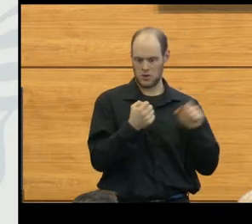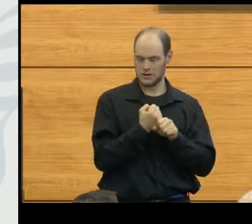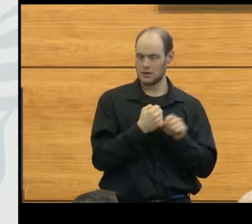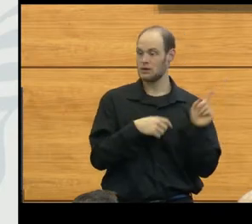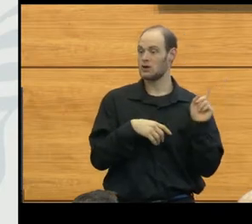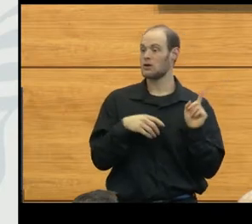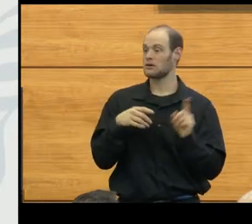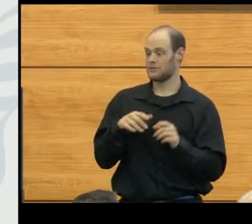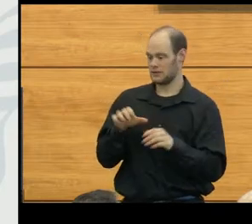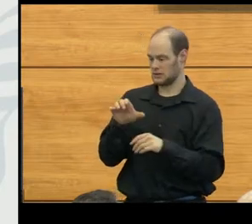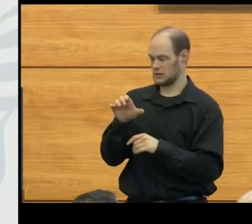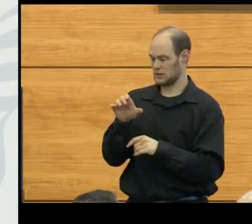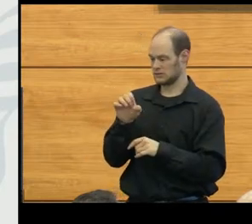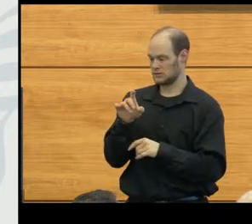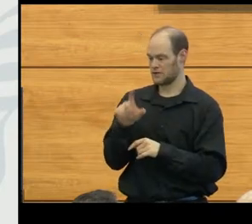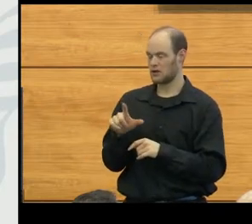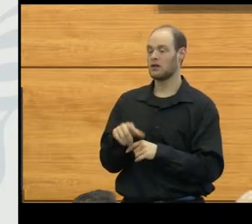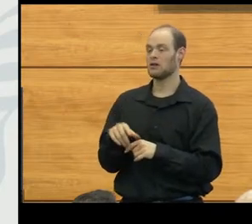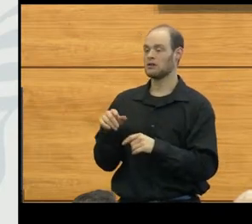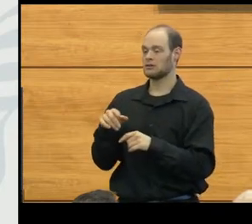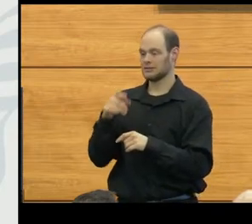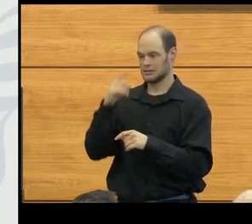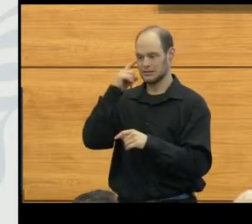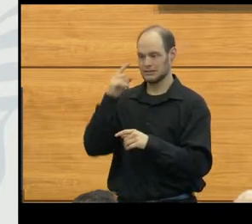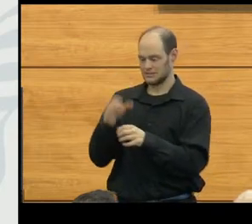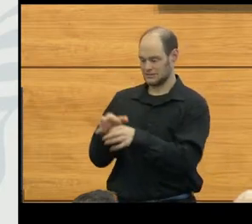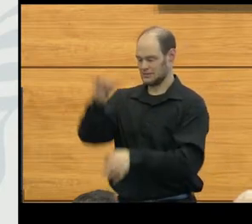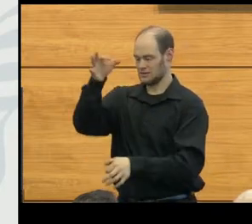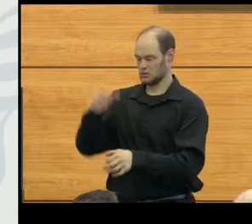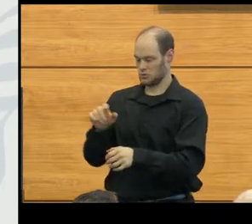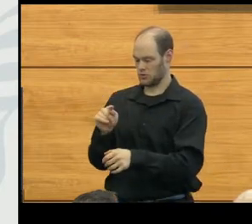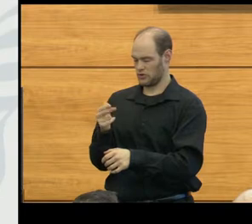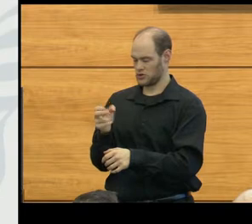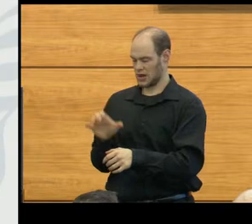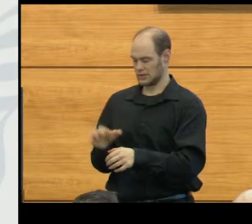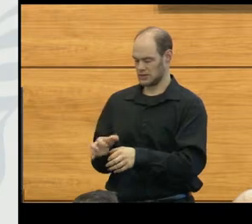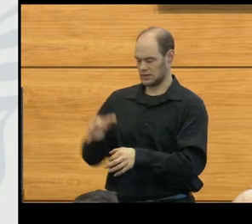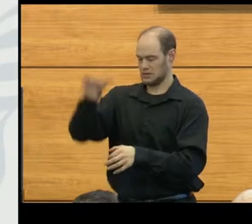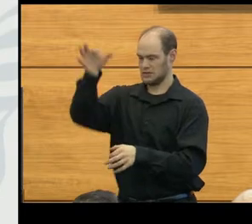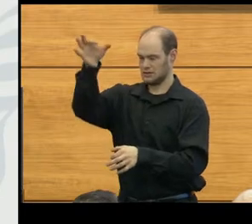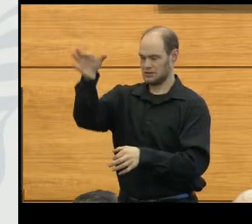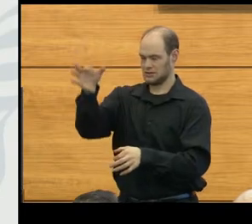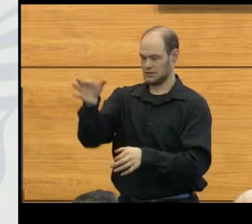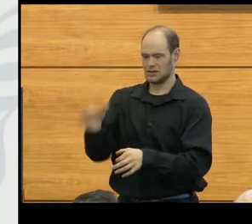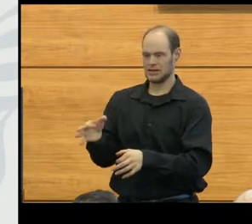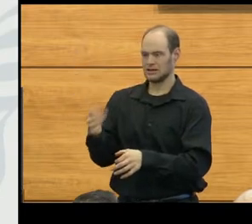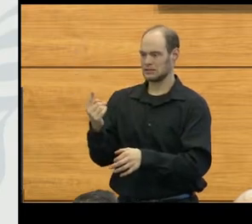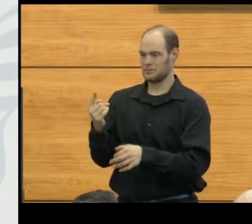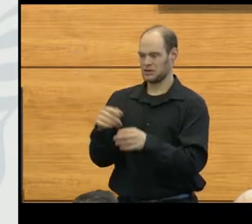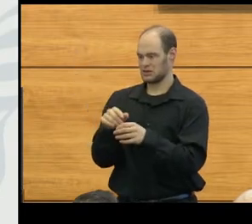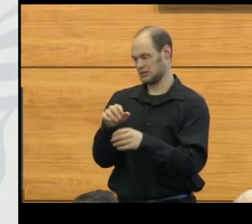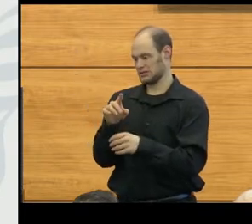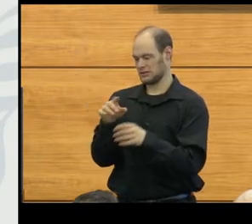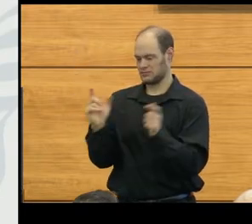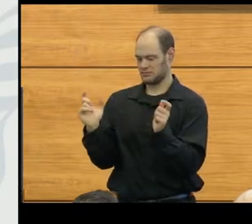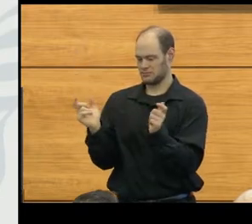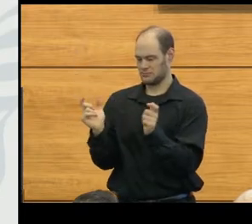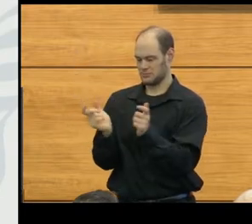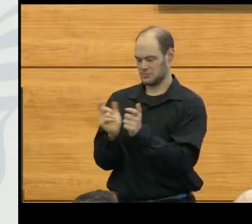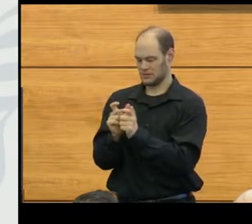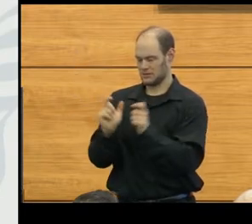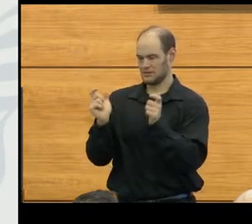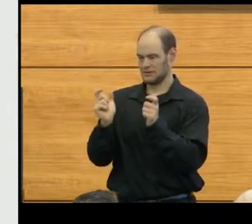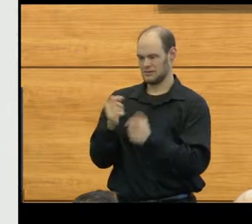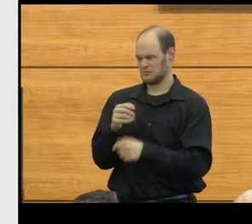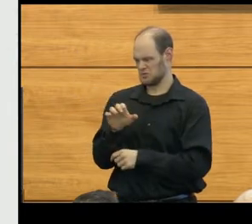in the cervical area to a smaller one as we see here in the thoracic area, just something that's just a dilated central canal. It really shouldn't